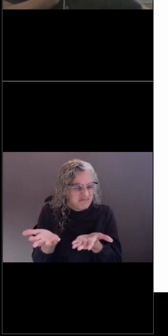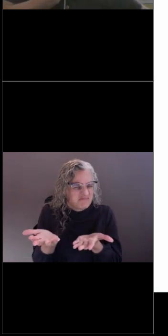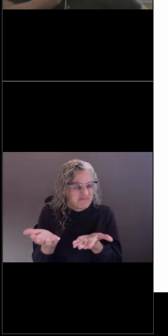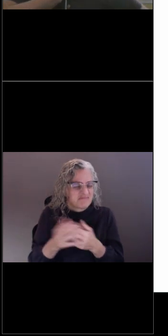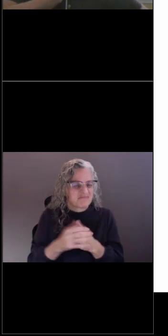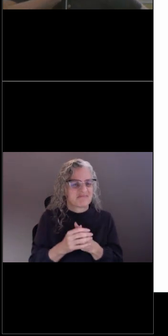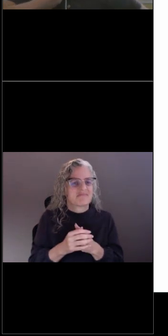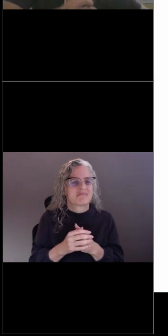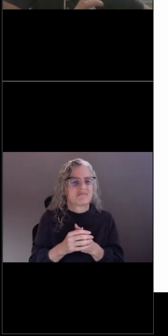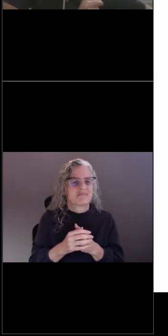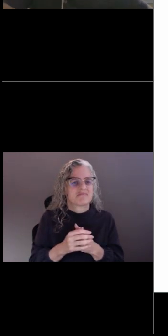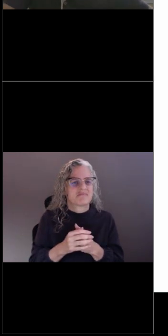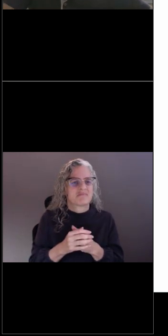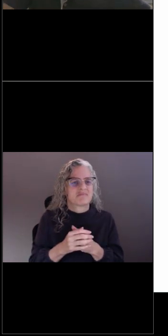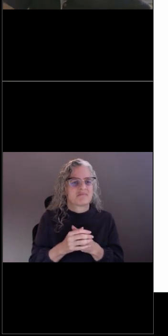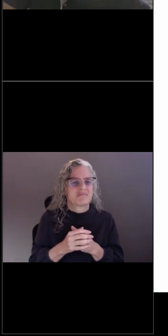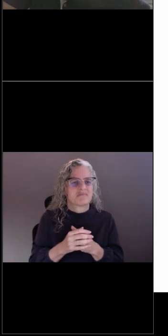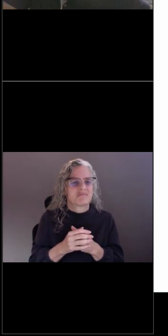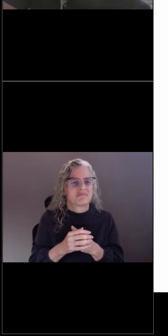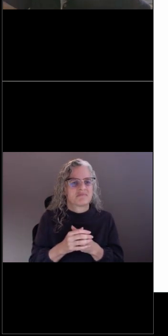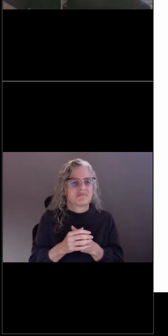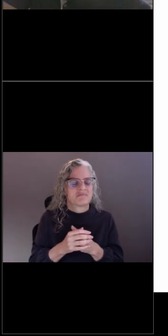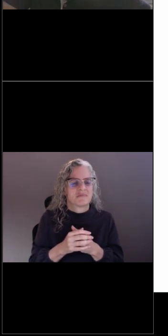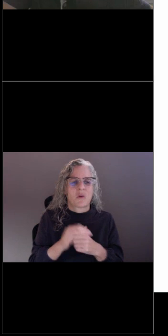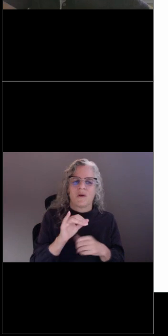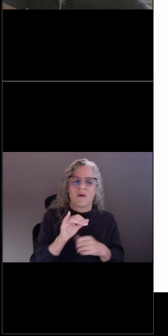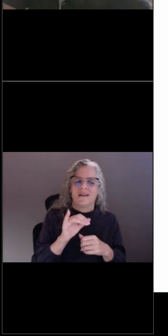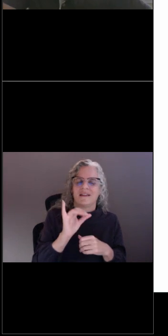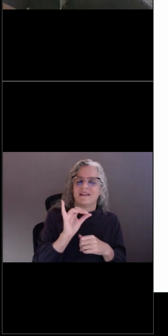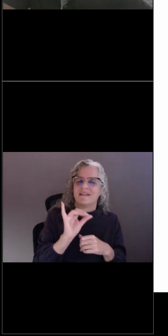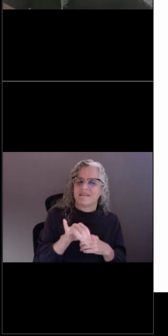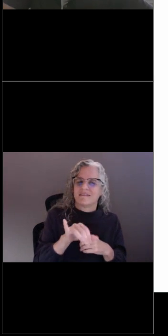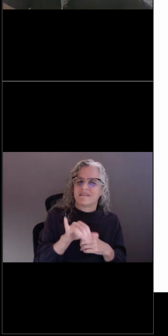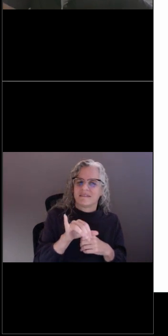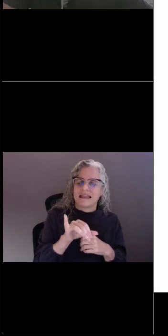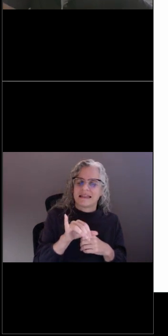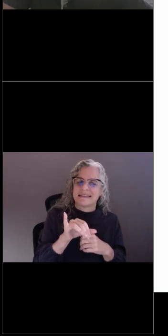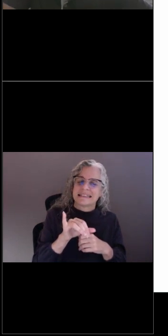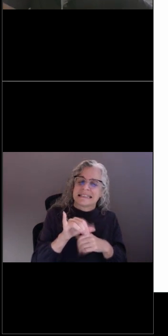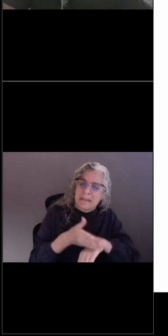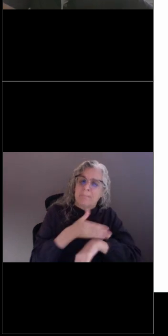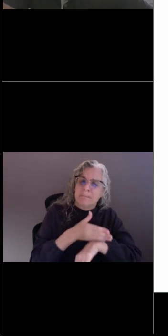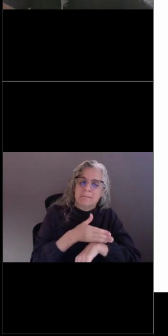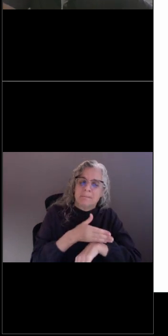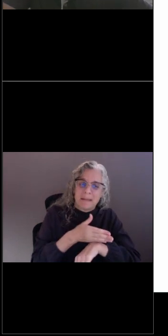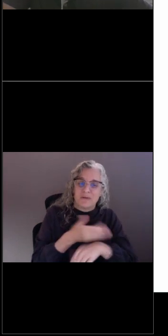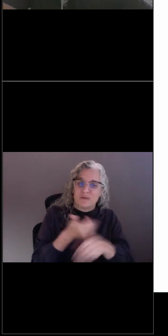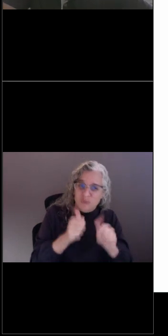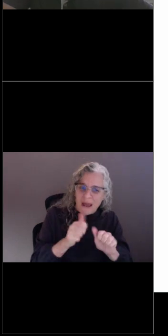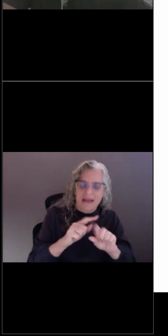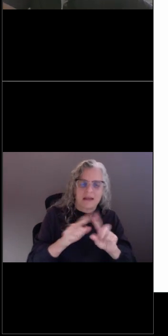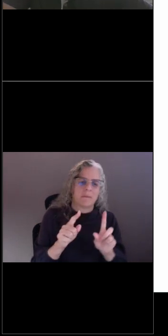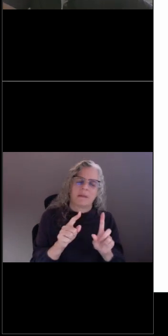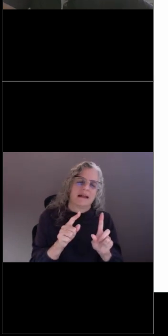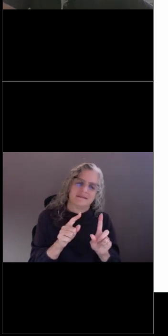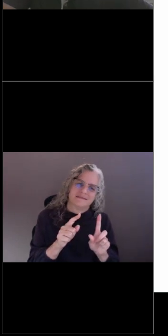level of using gendered language in communication, right? Terms